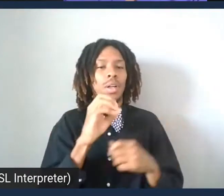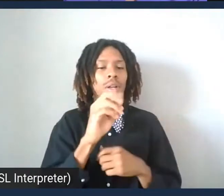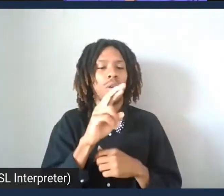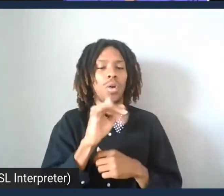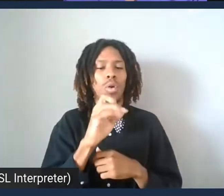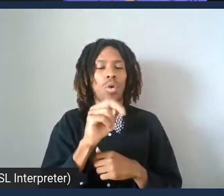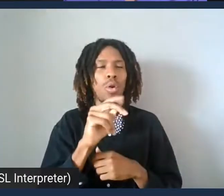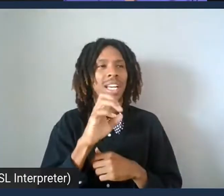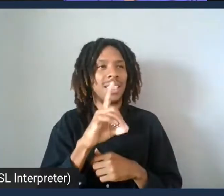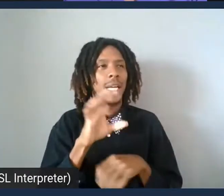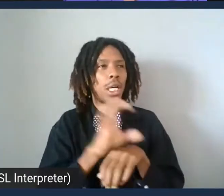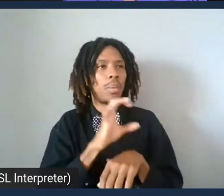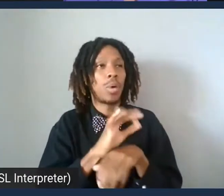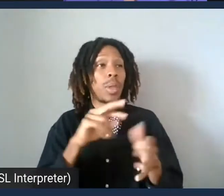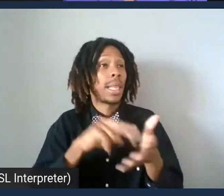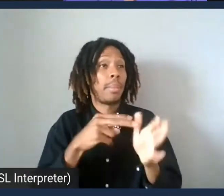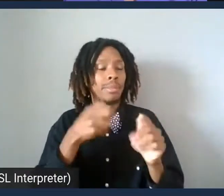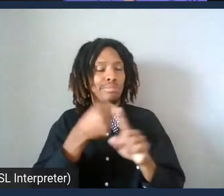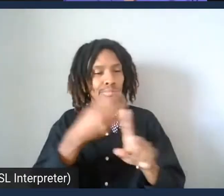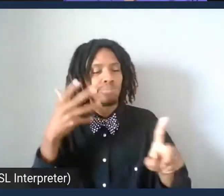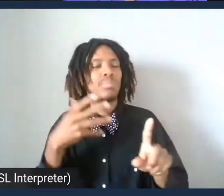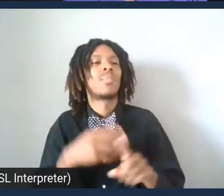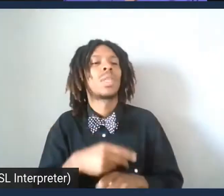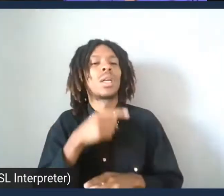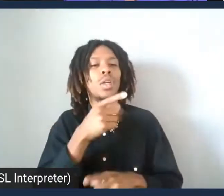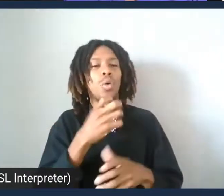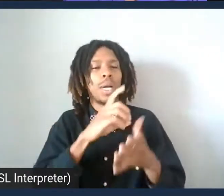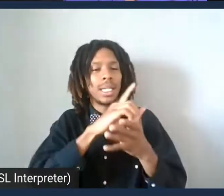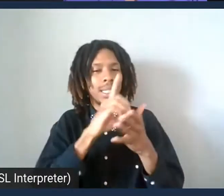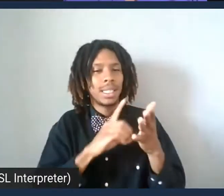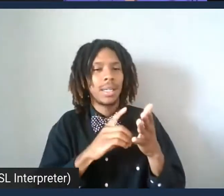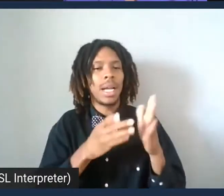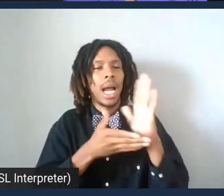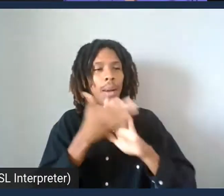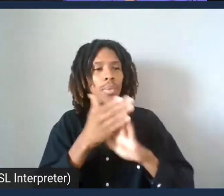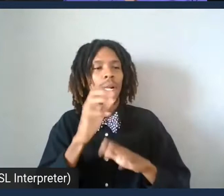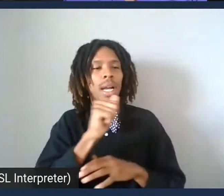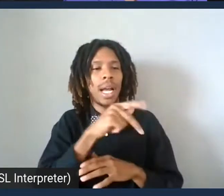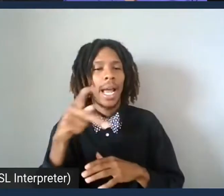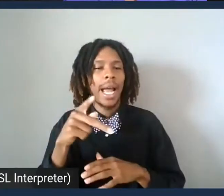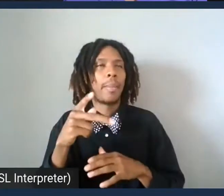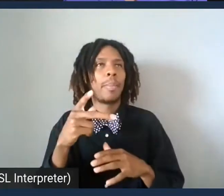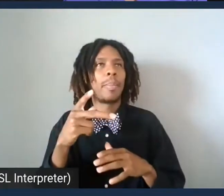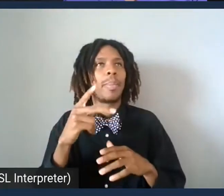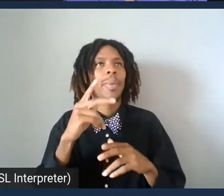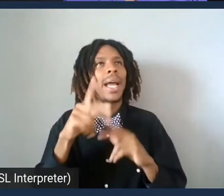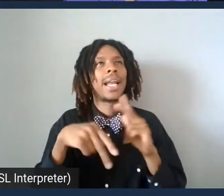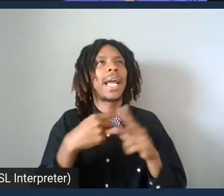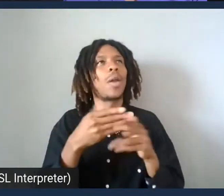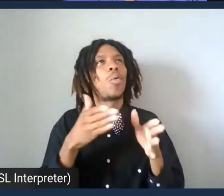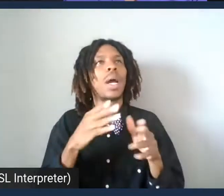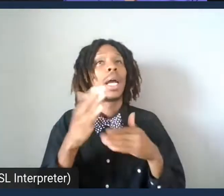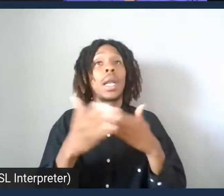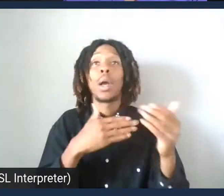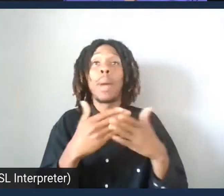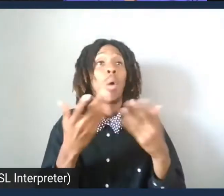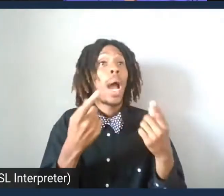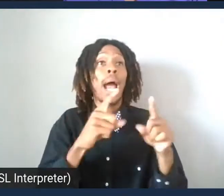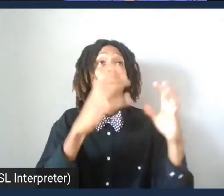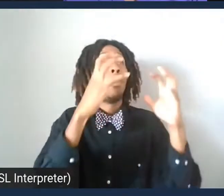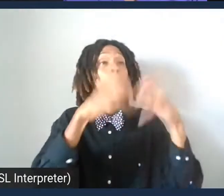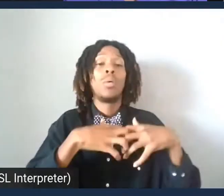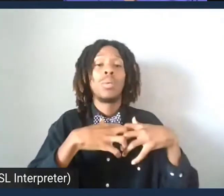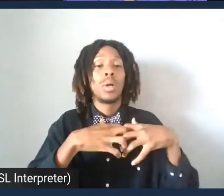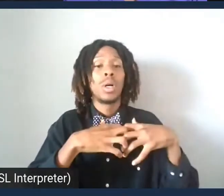computing. So what it essentially means is you want to design and operate your application in such a way that no matter what the failure is, you can